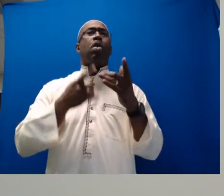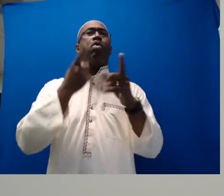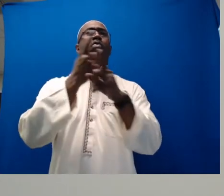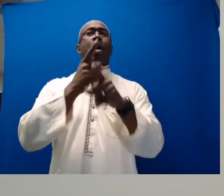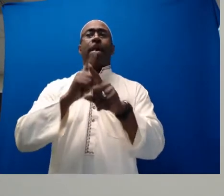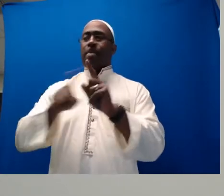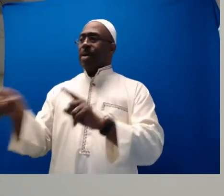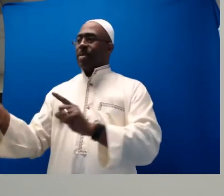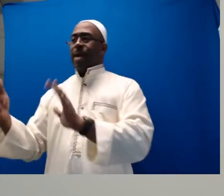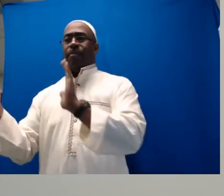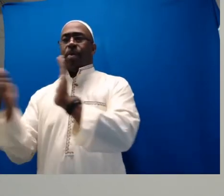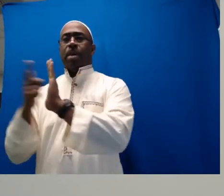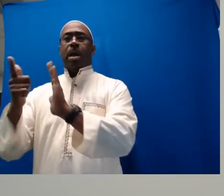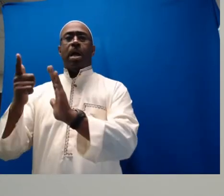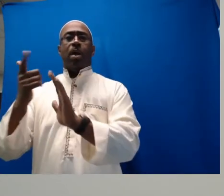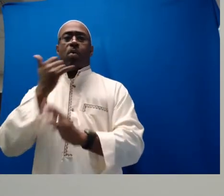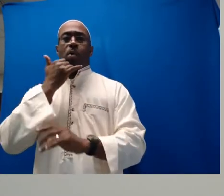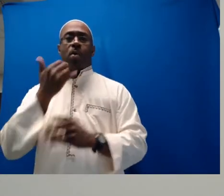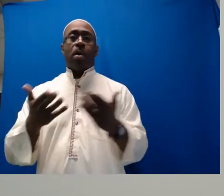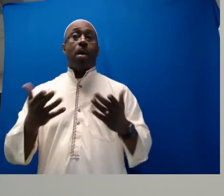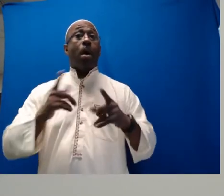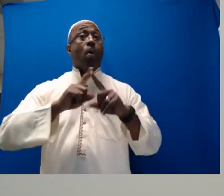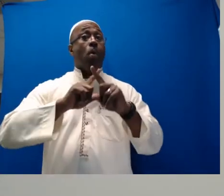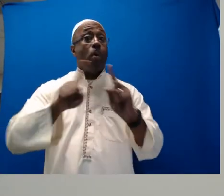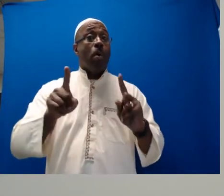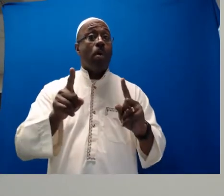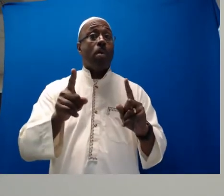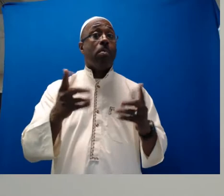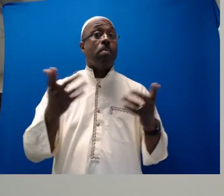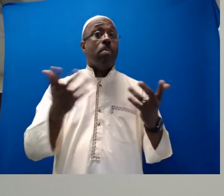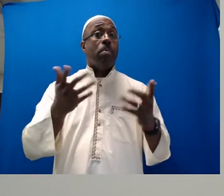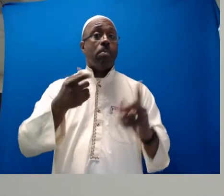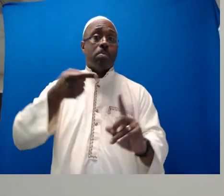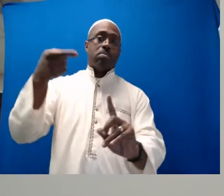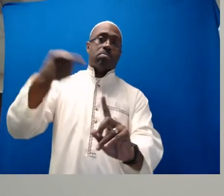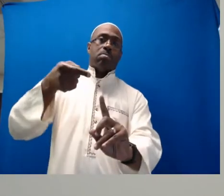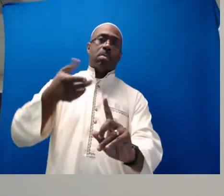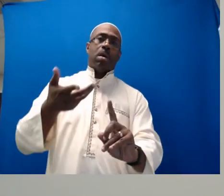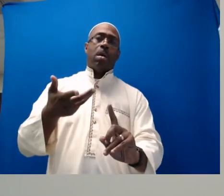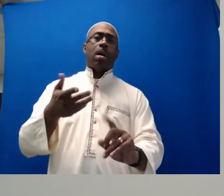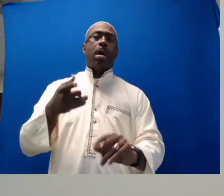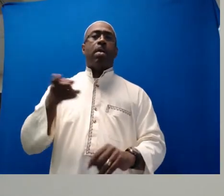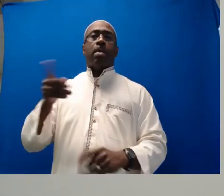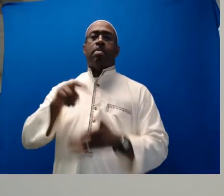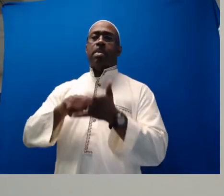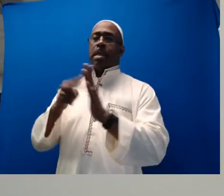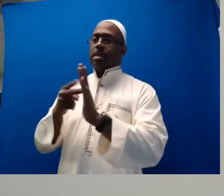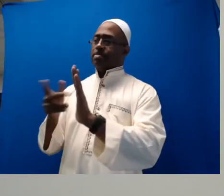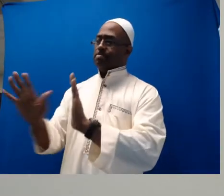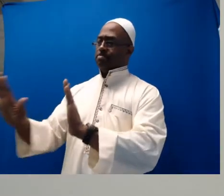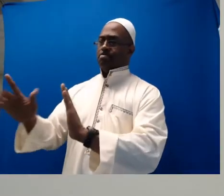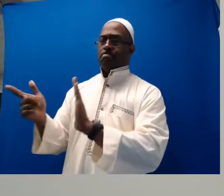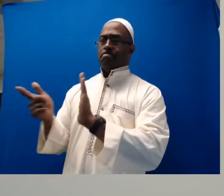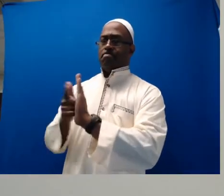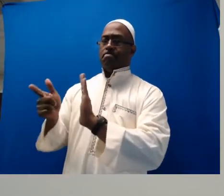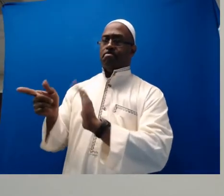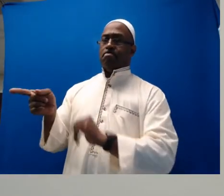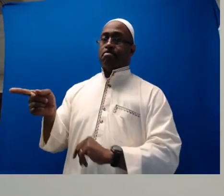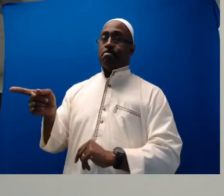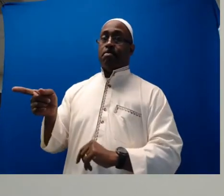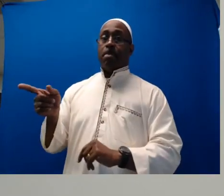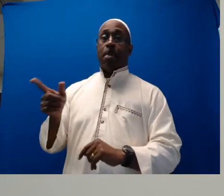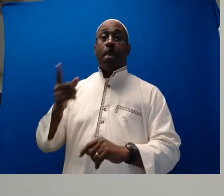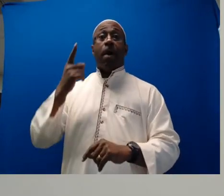wrong. And in this case, more specifically, they are forbidding what is wrong. But even for